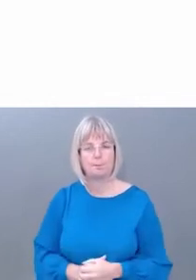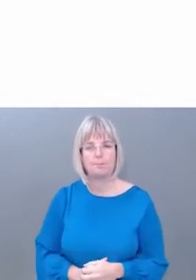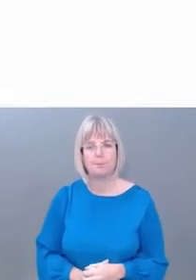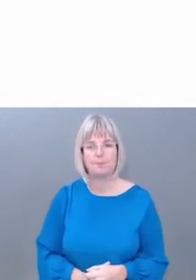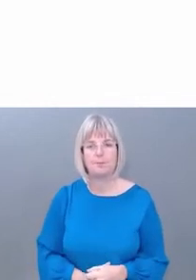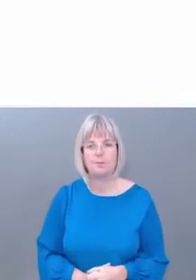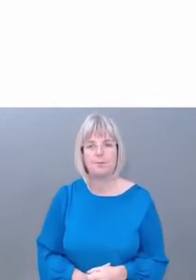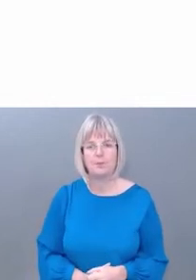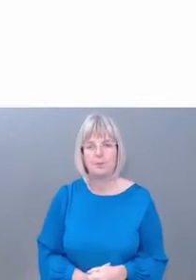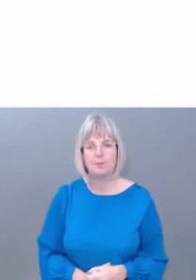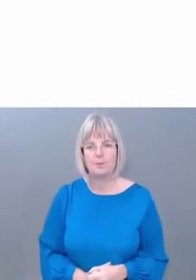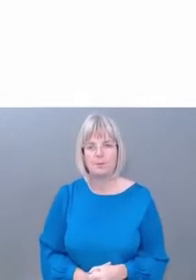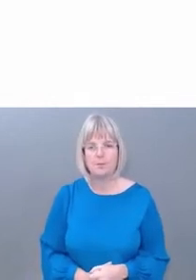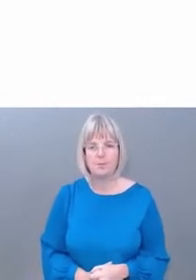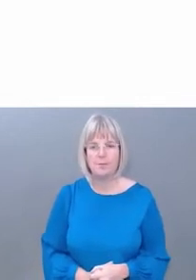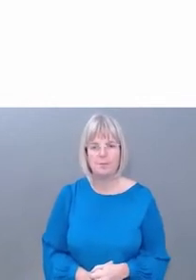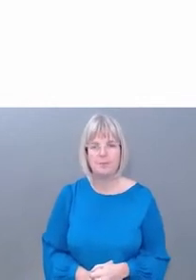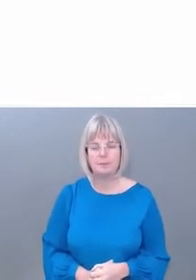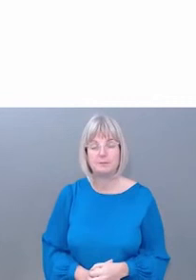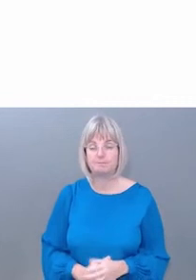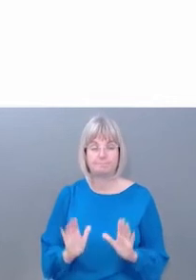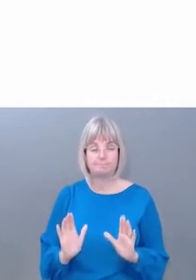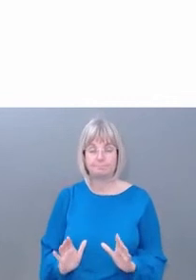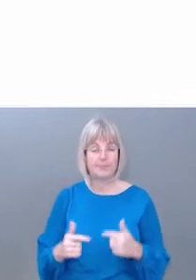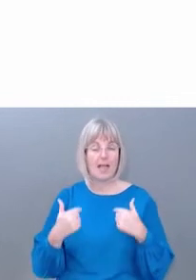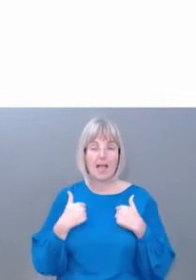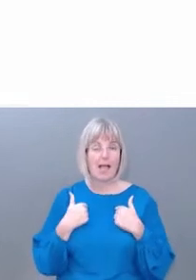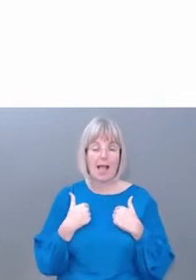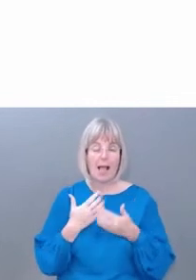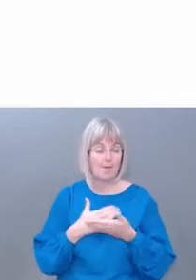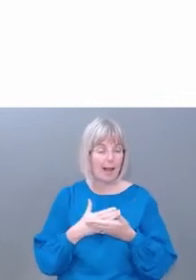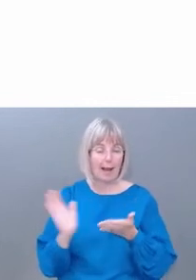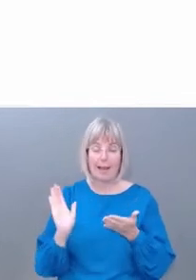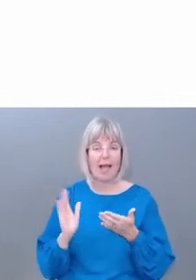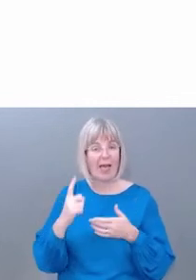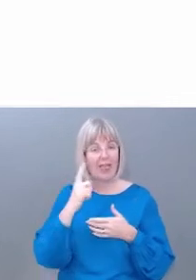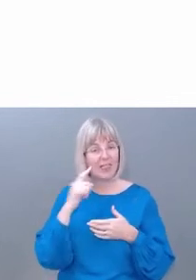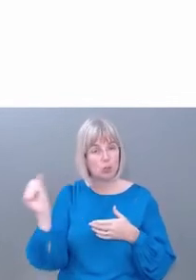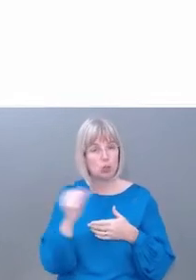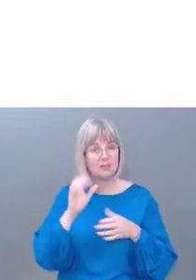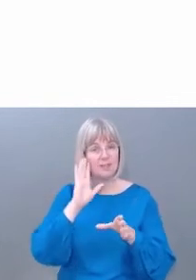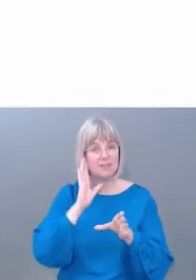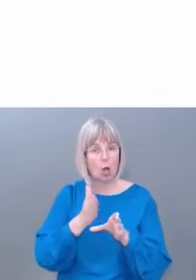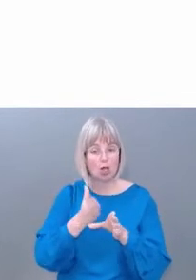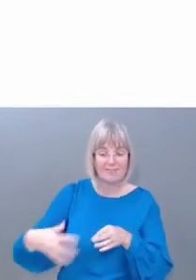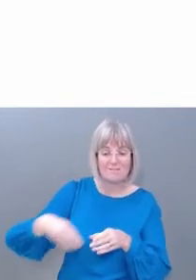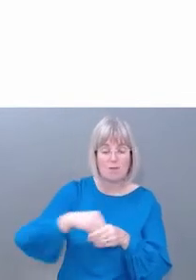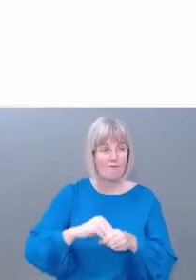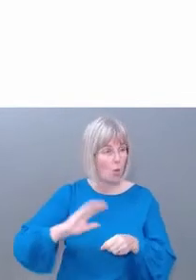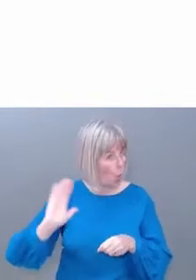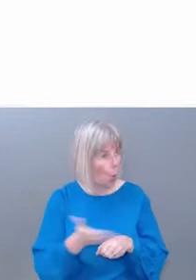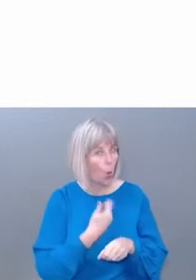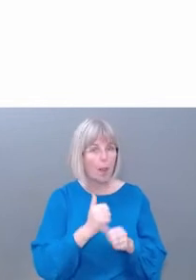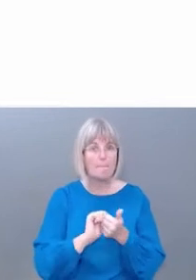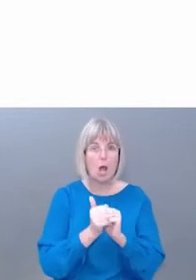So I'm really clear that I think we should have a psychologist involved in all partnership working going forward, because I